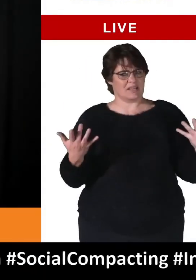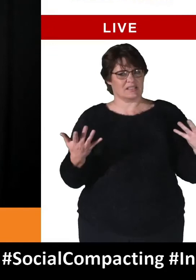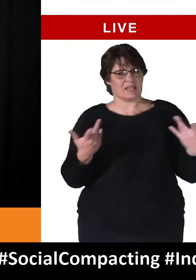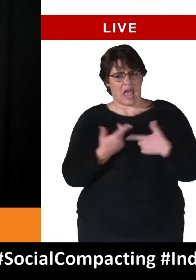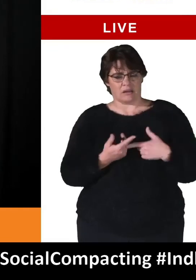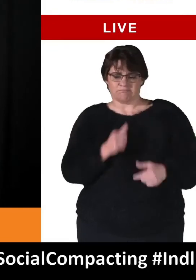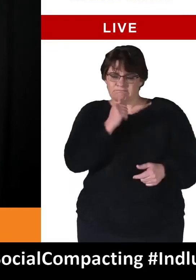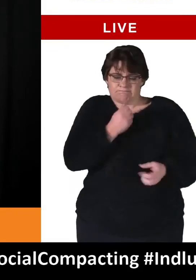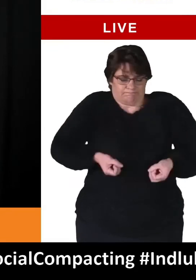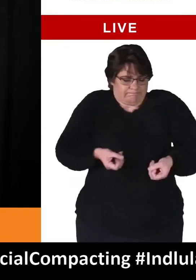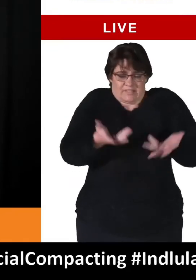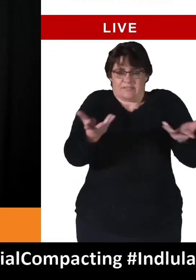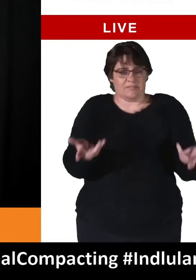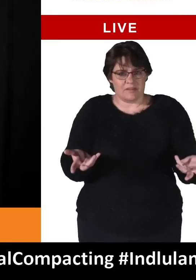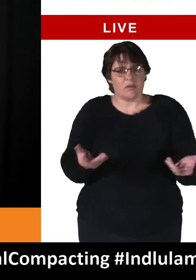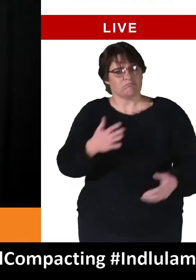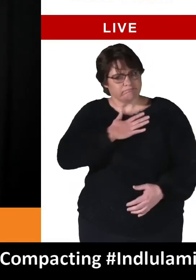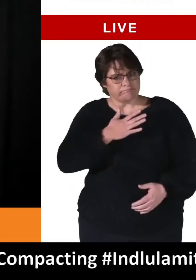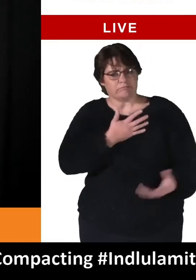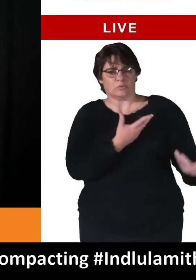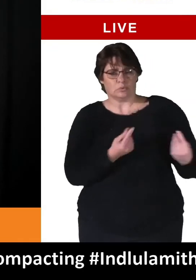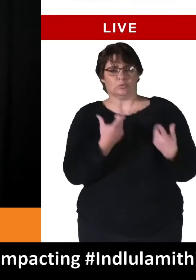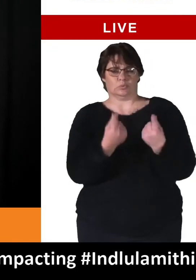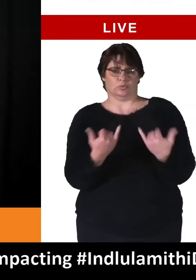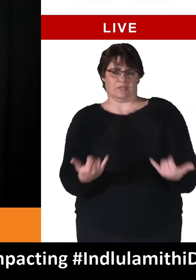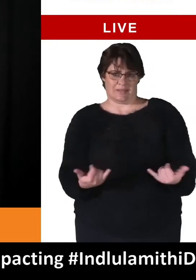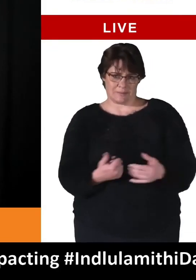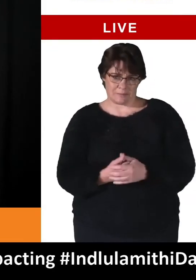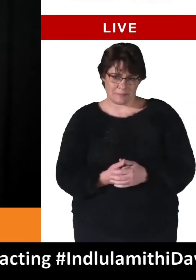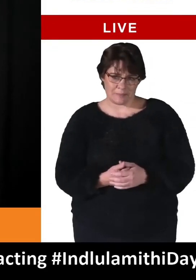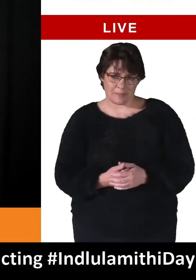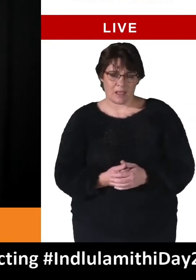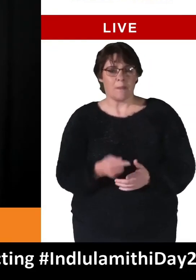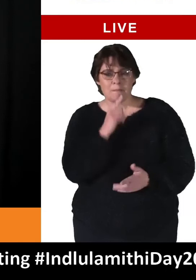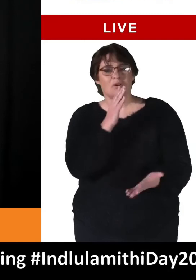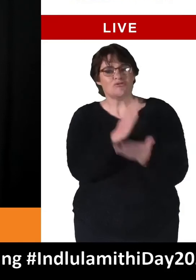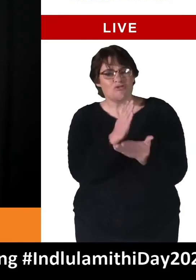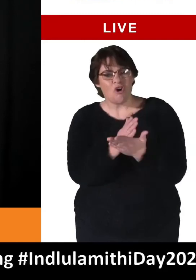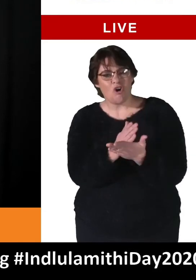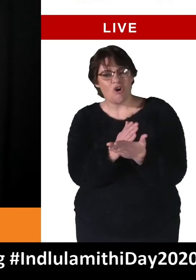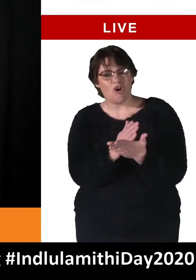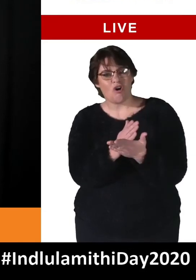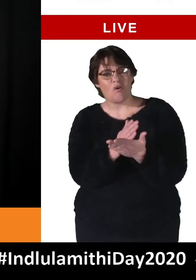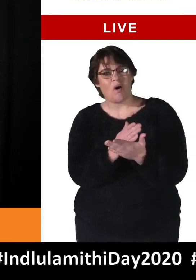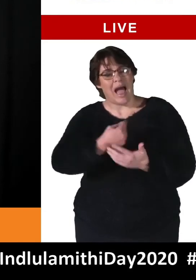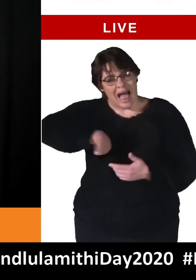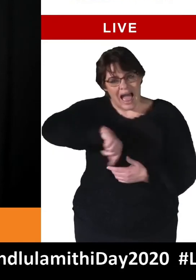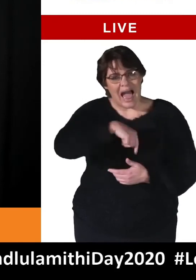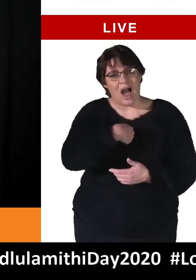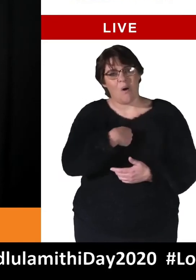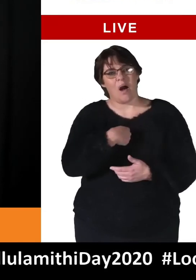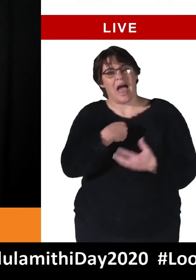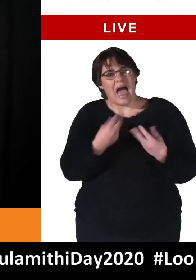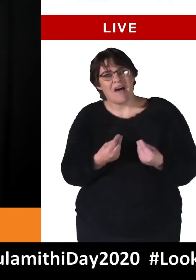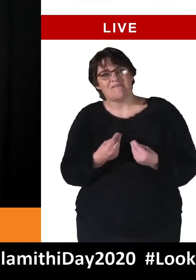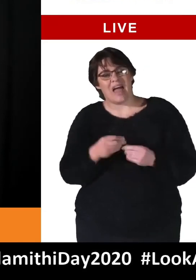the compromises that we are willing to make today that will secure for us all a